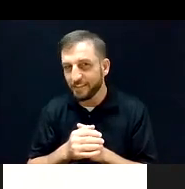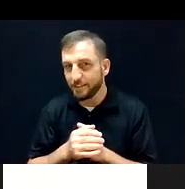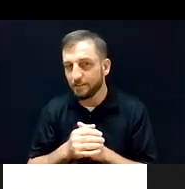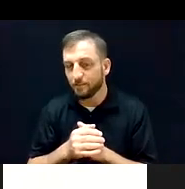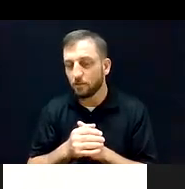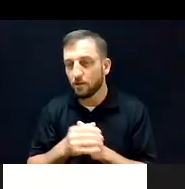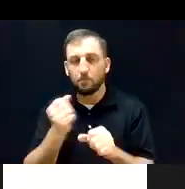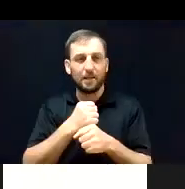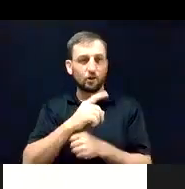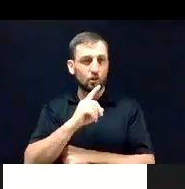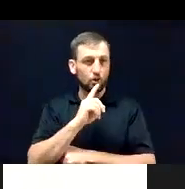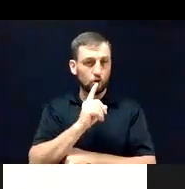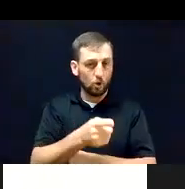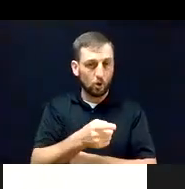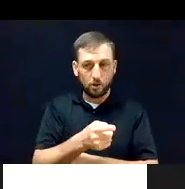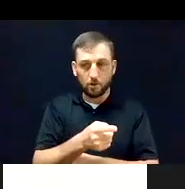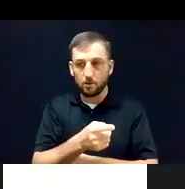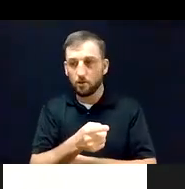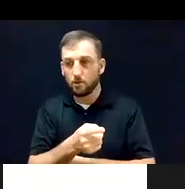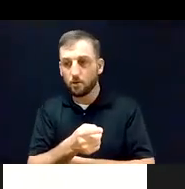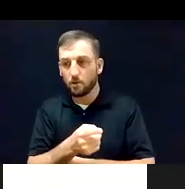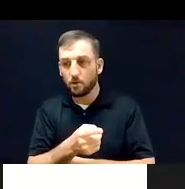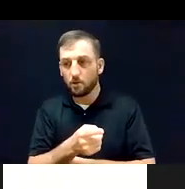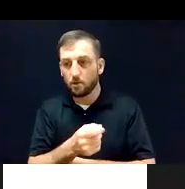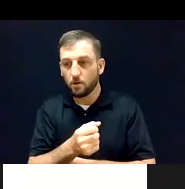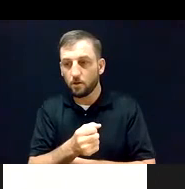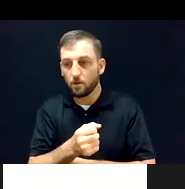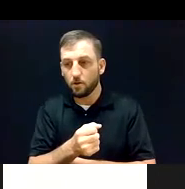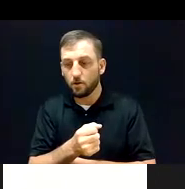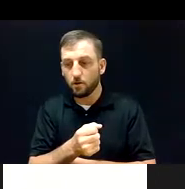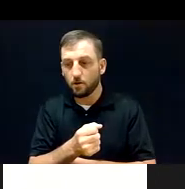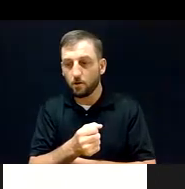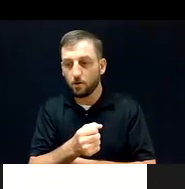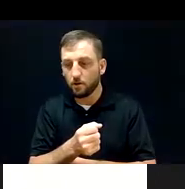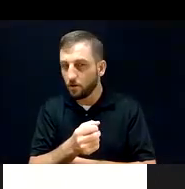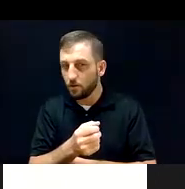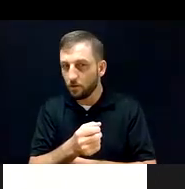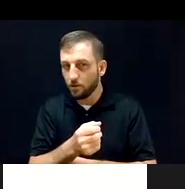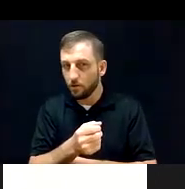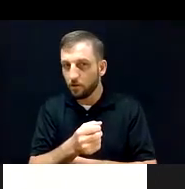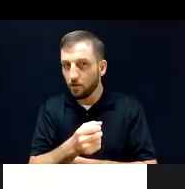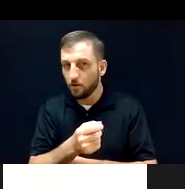make sure that you're prepared to